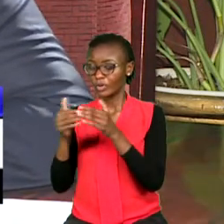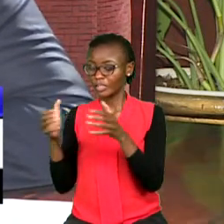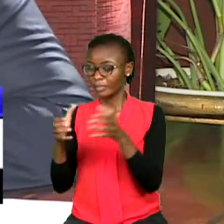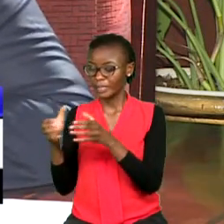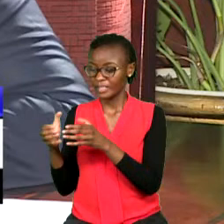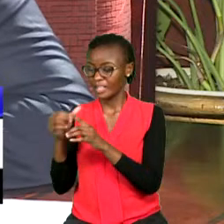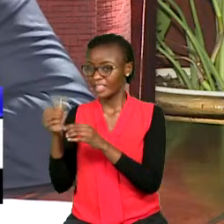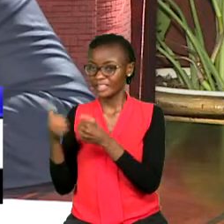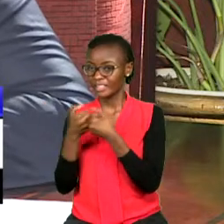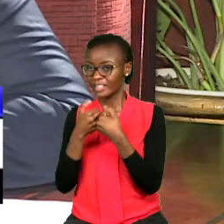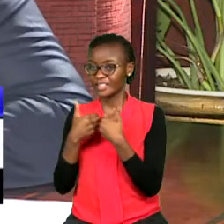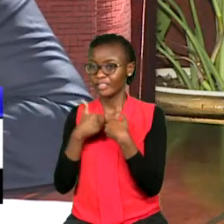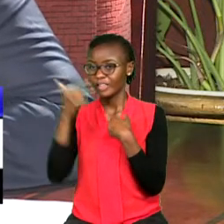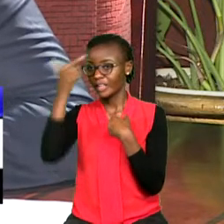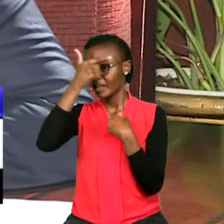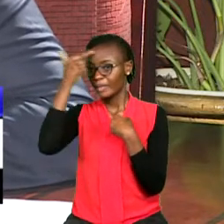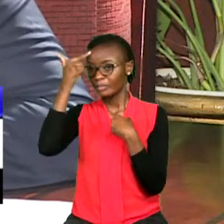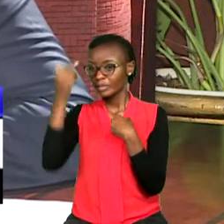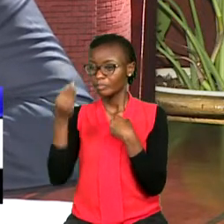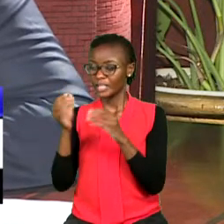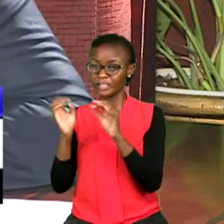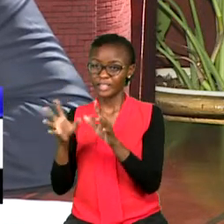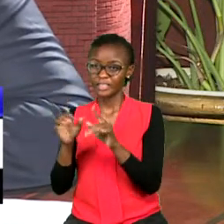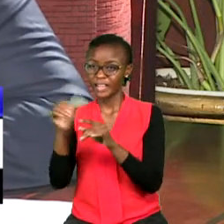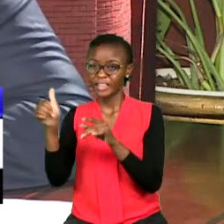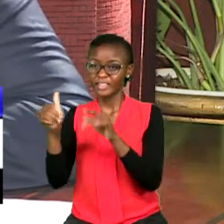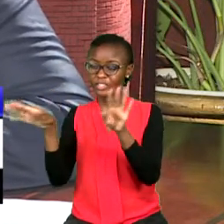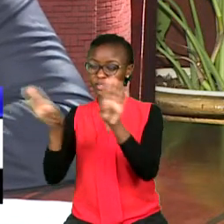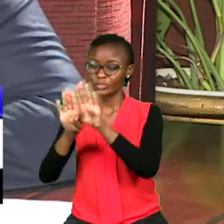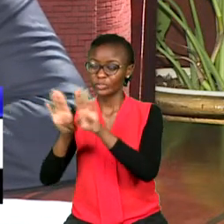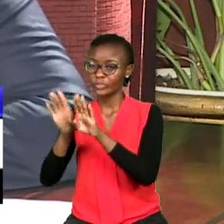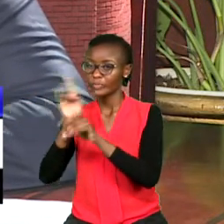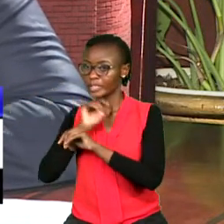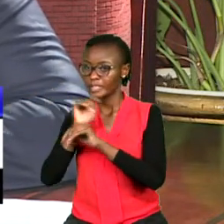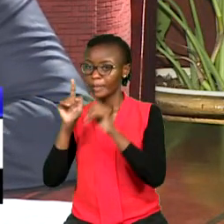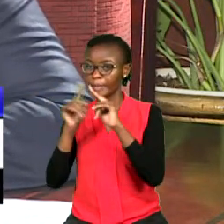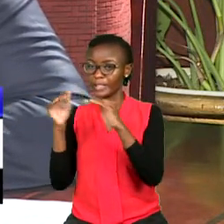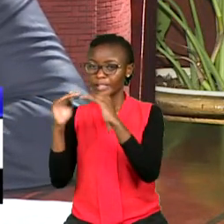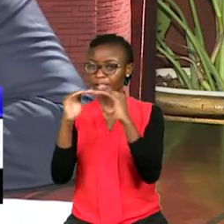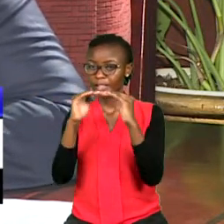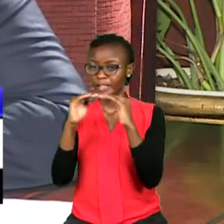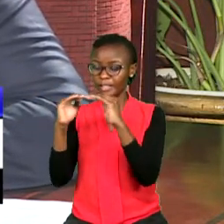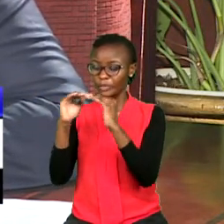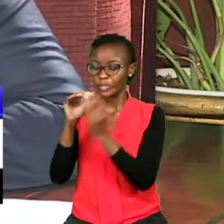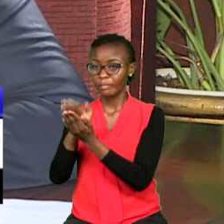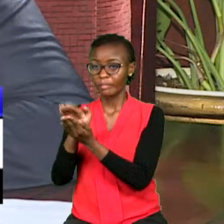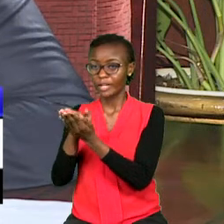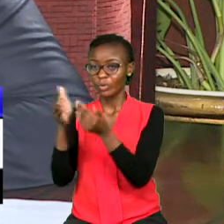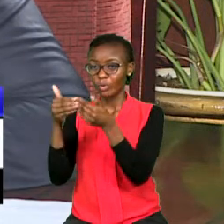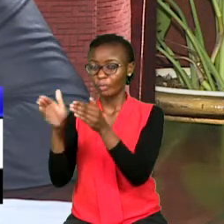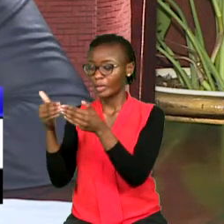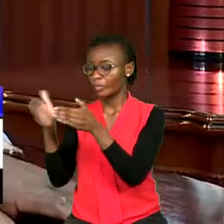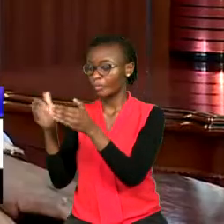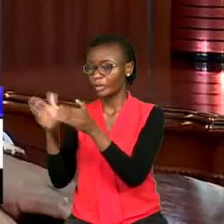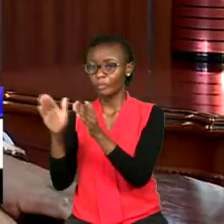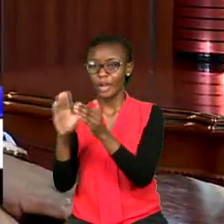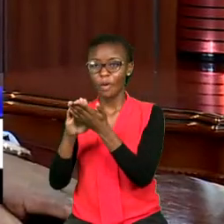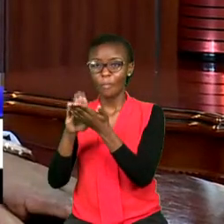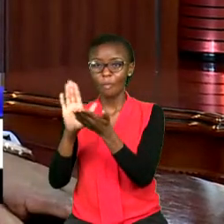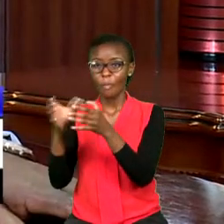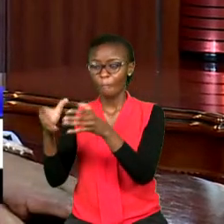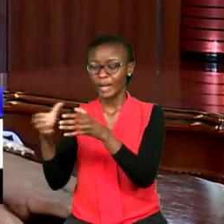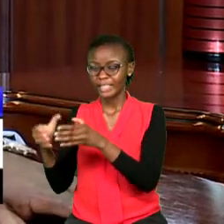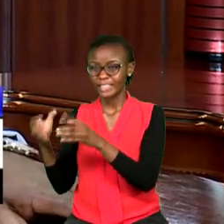struggled with operations, others have even shut down. But Equity has opened more branches internationally. What